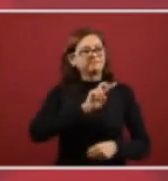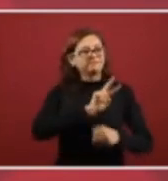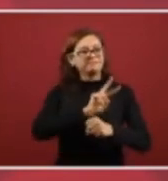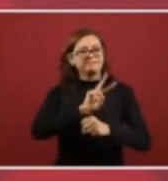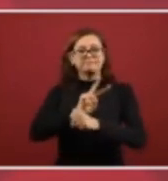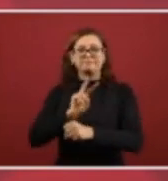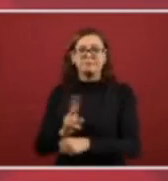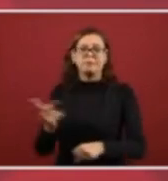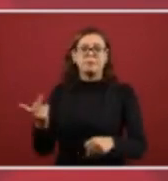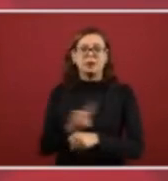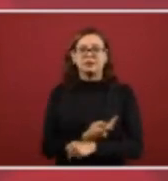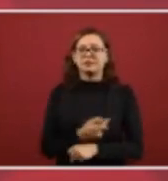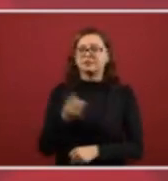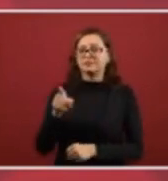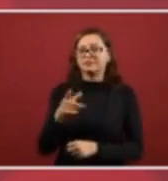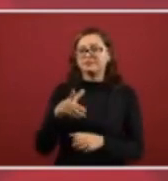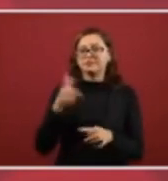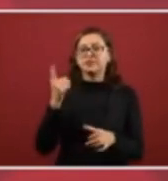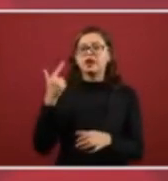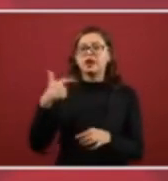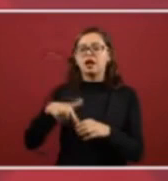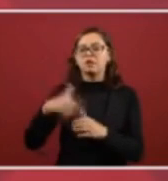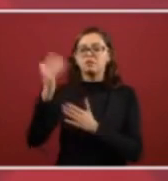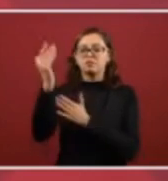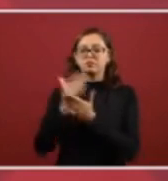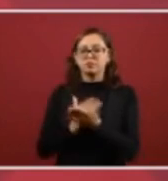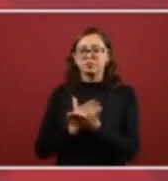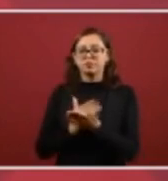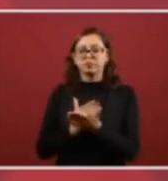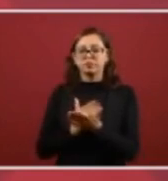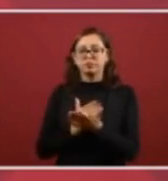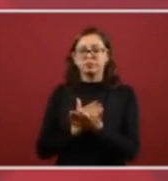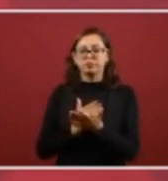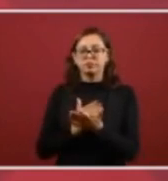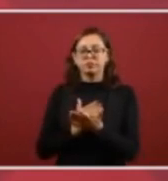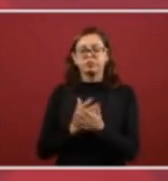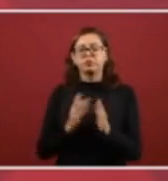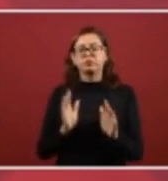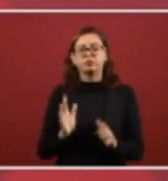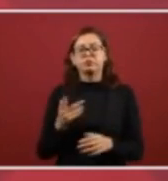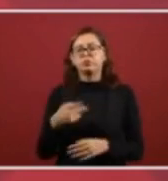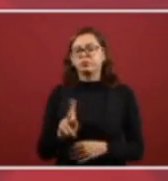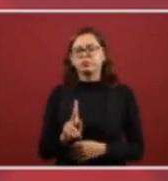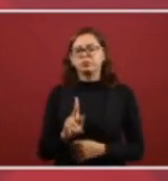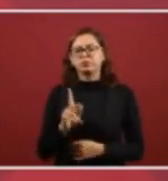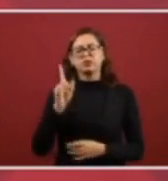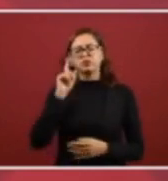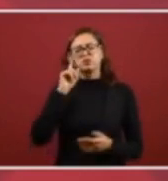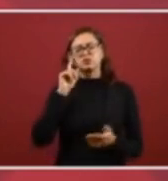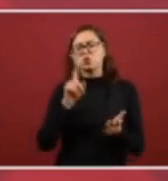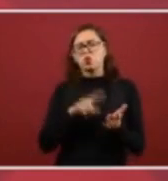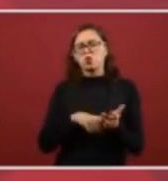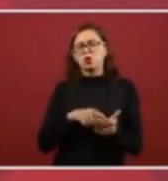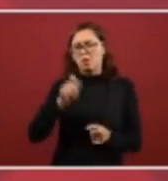we were able to reduce the theft of combustible gasoline. No, but it is